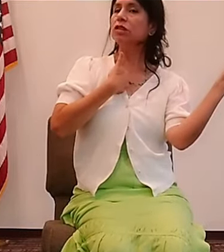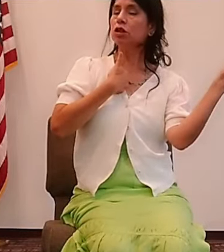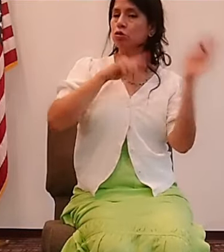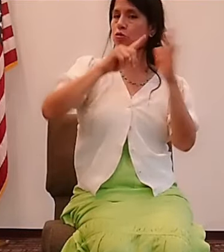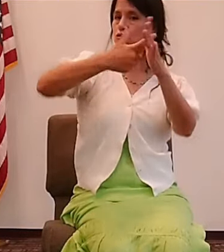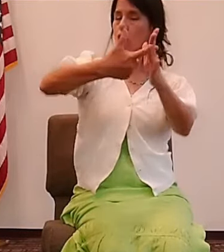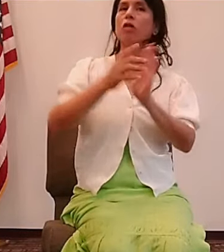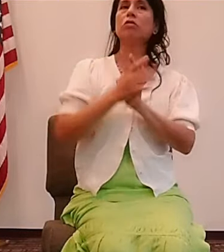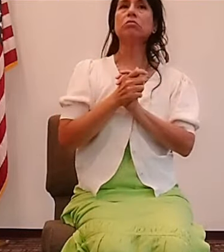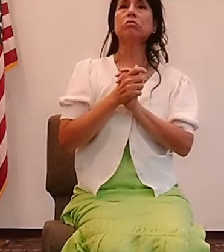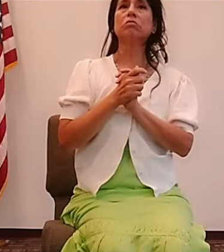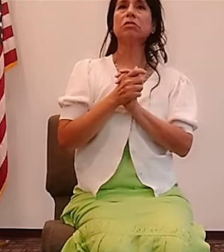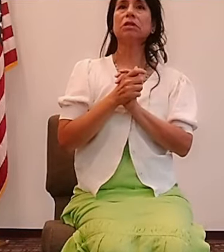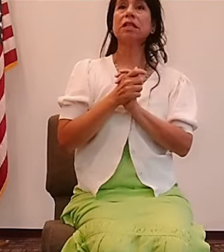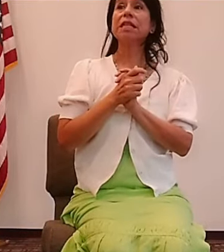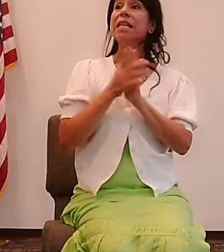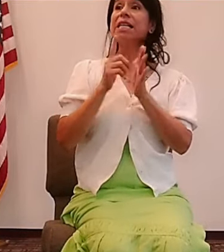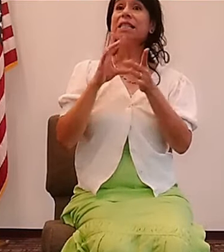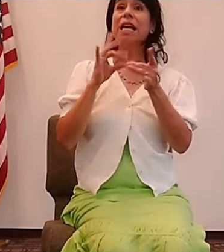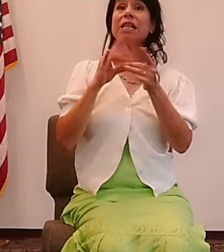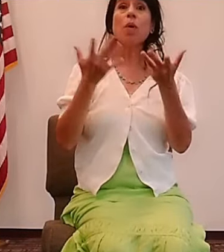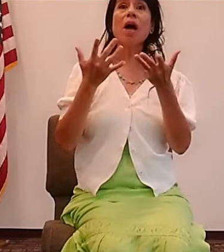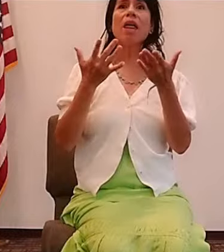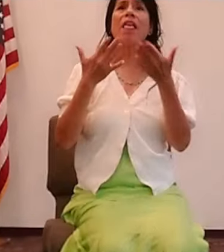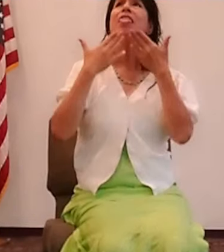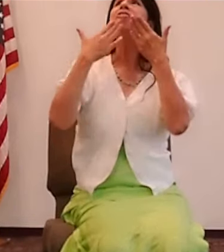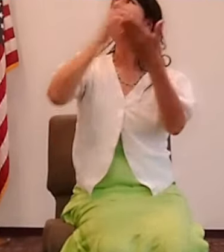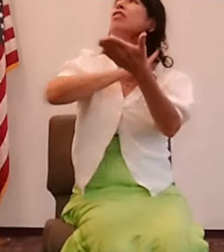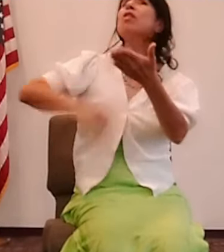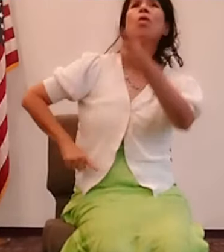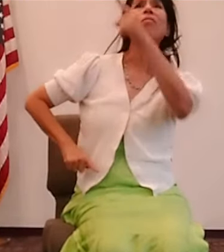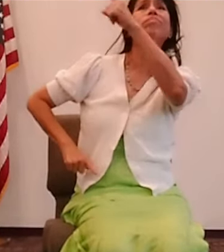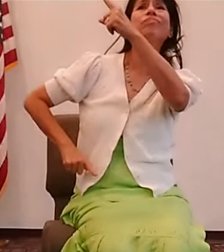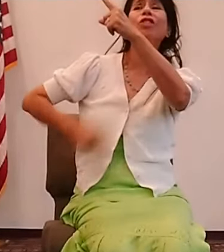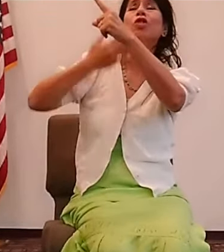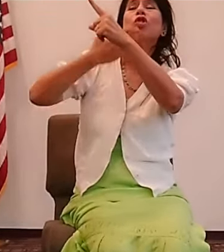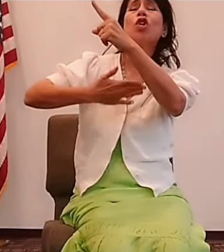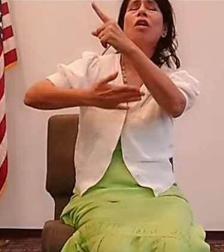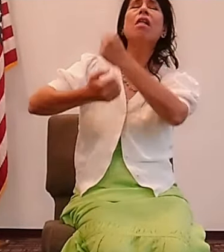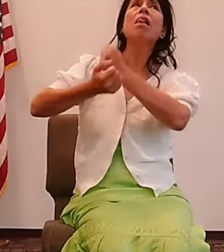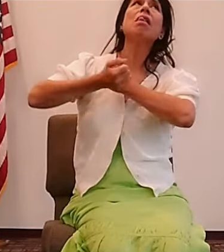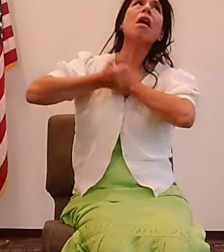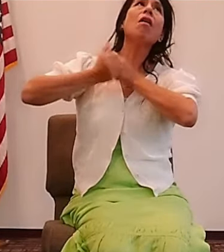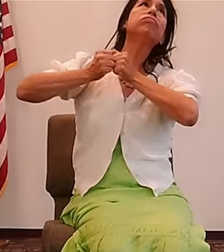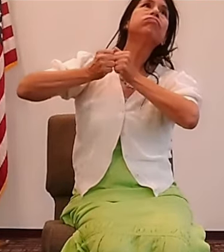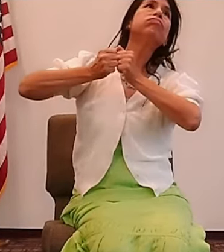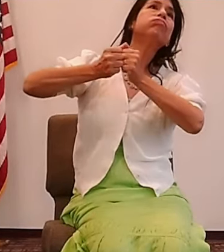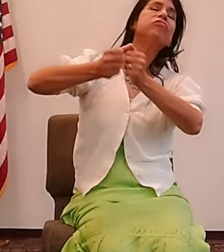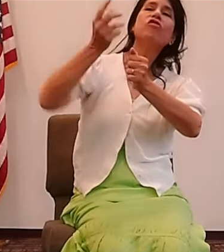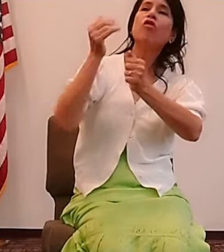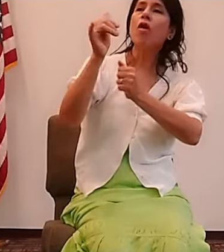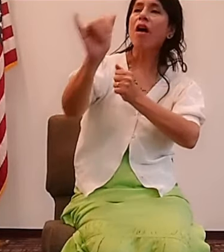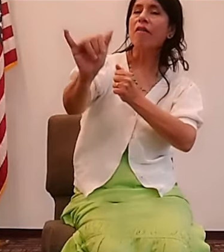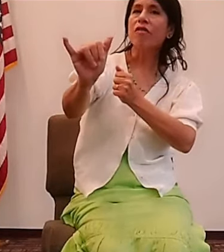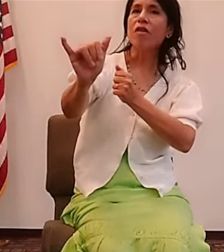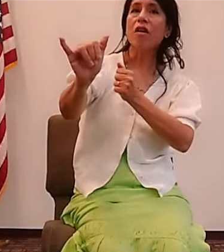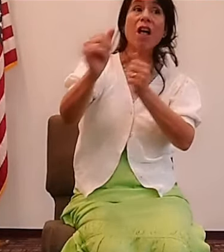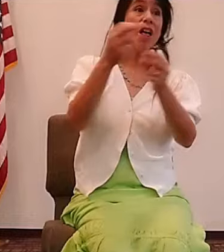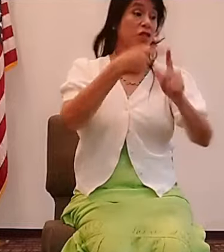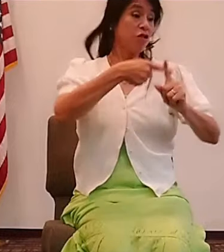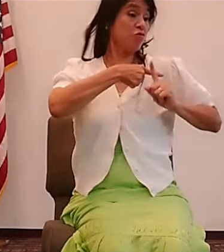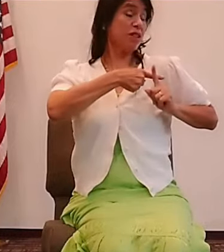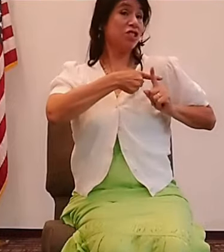out. It says, "Give thanks to the Lord, for he is good. His love endures forever. Let the redeemed of the